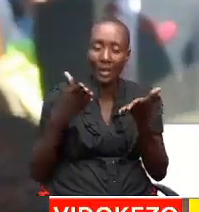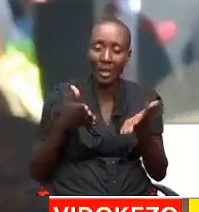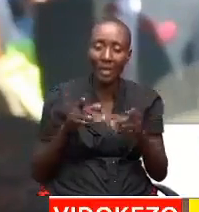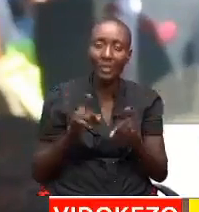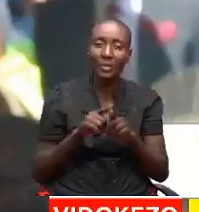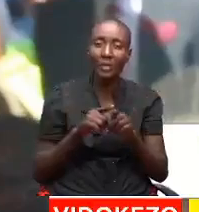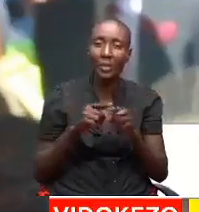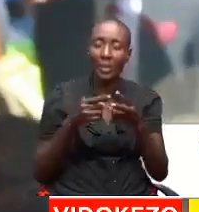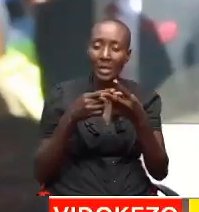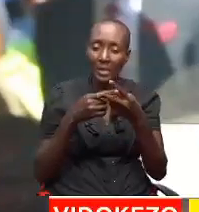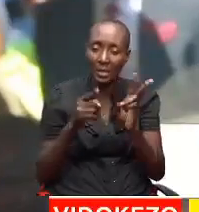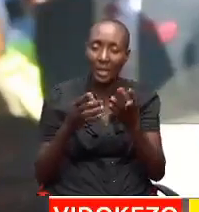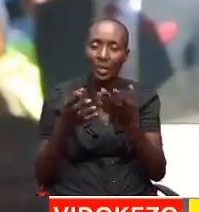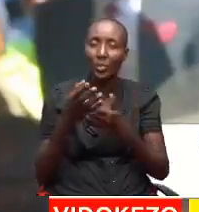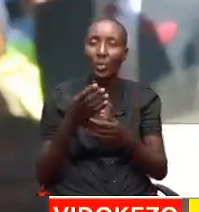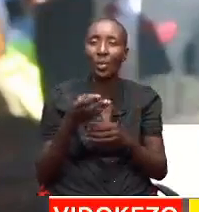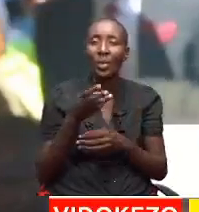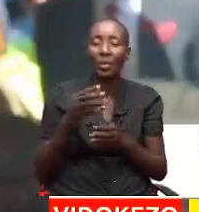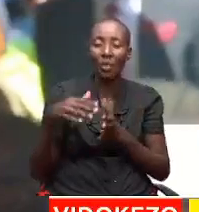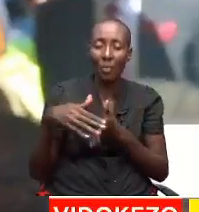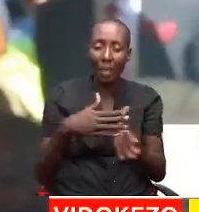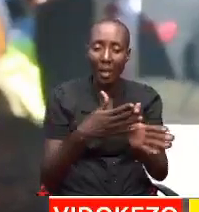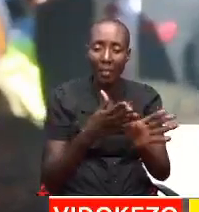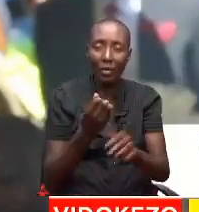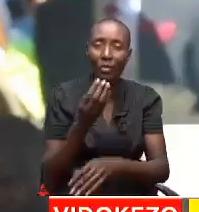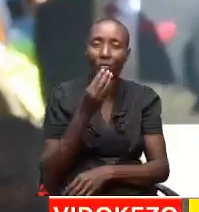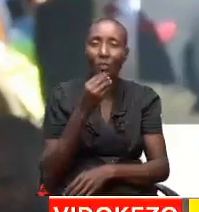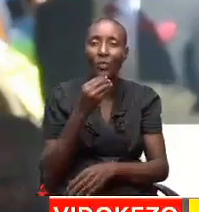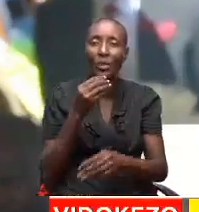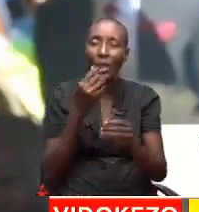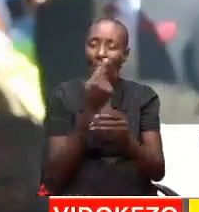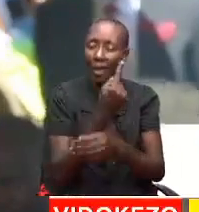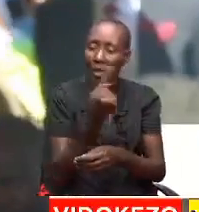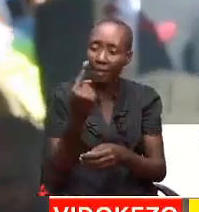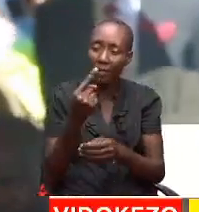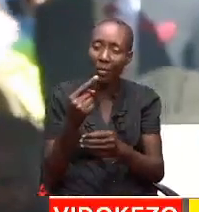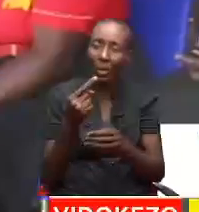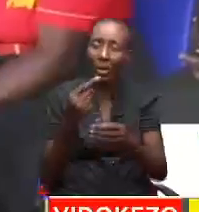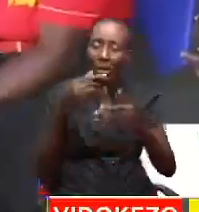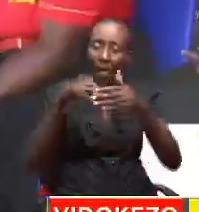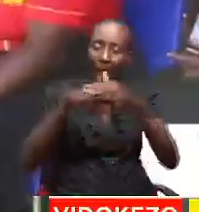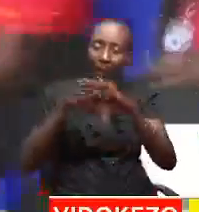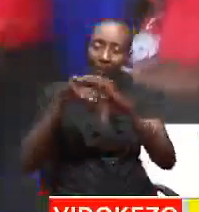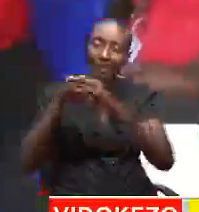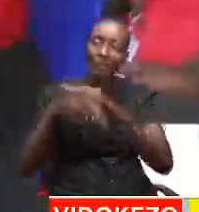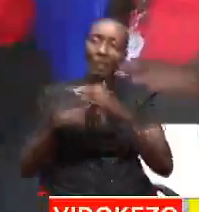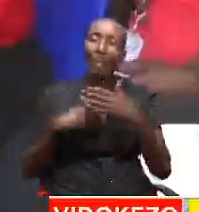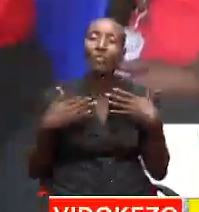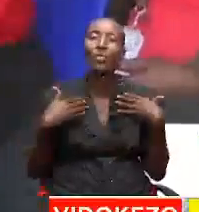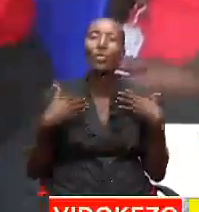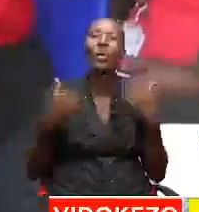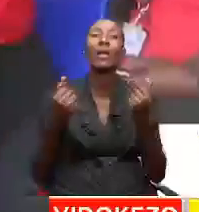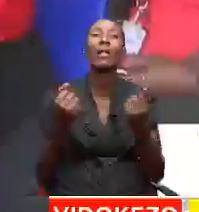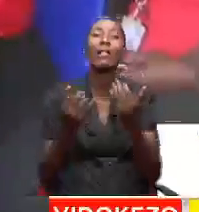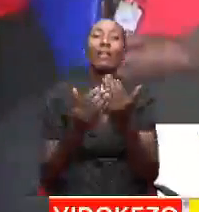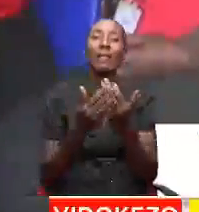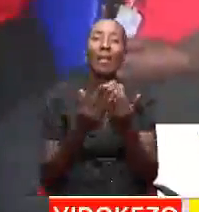innovate ways to get more food and give everyone access to healthcare. Our